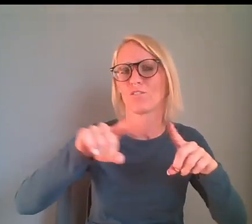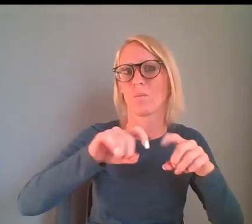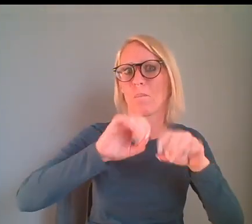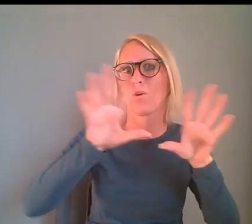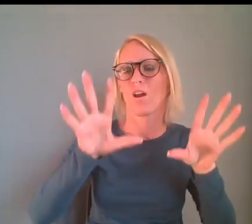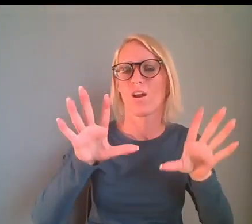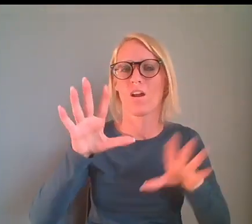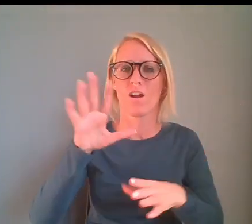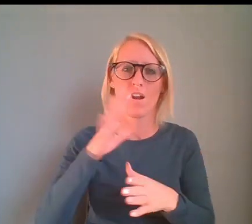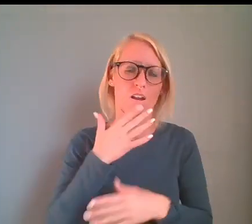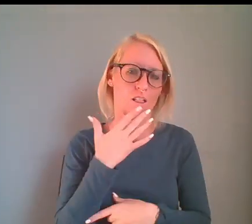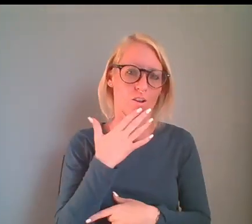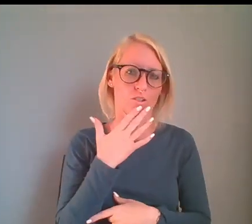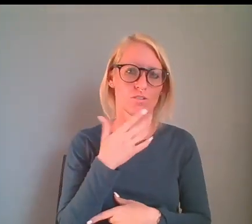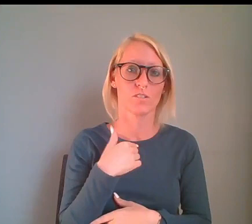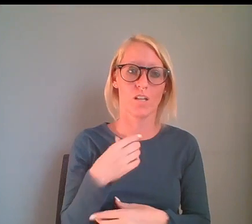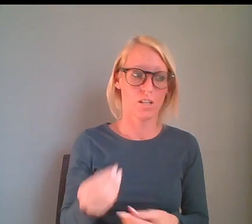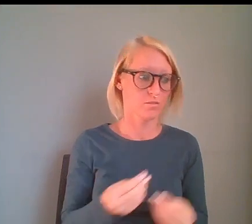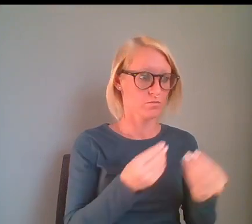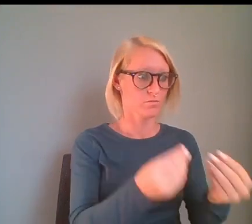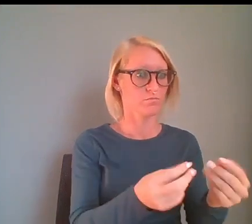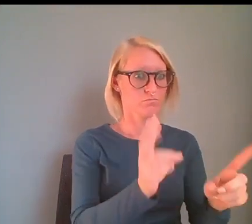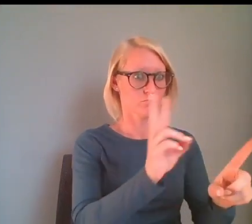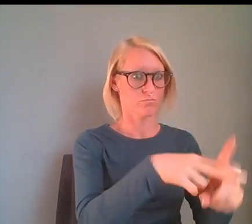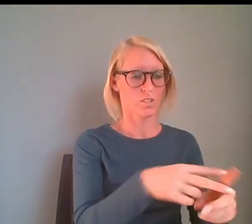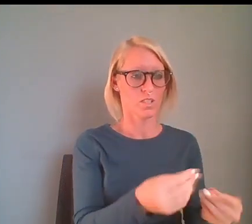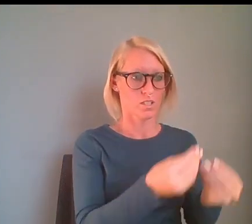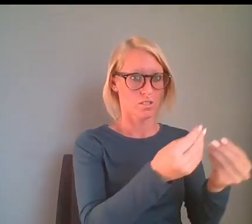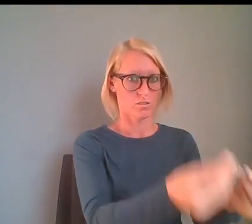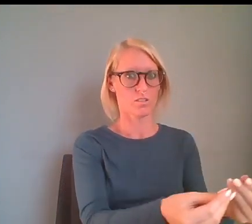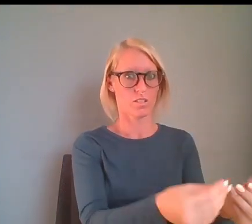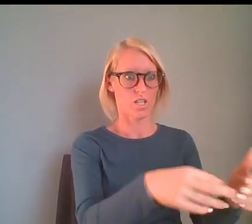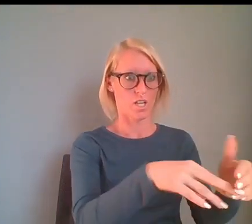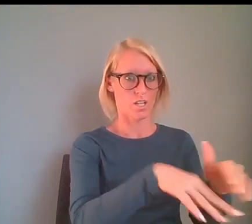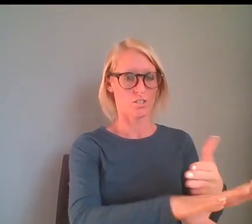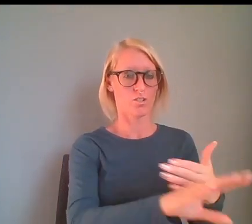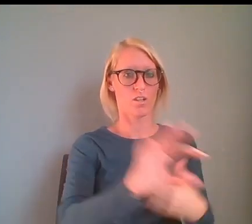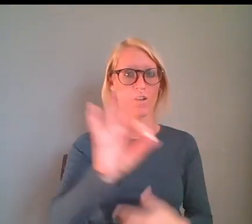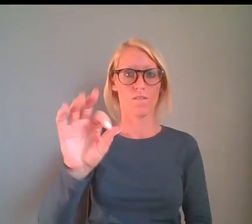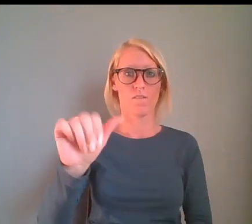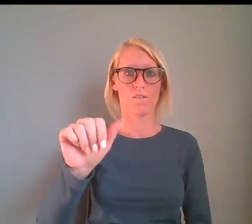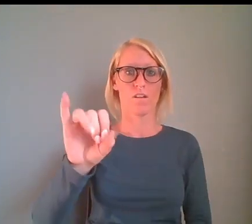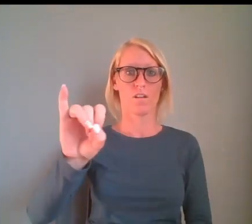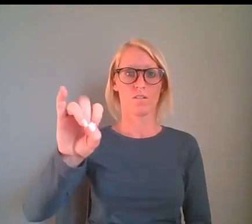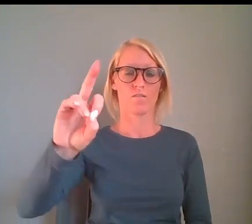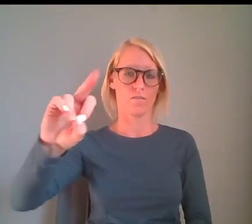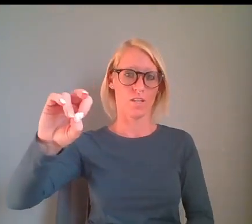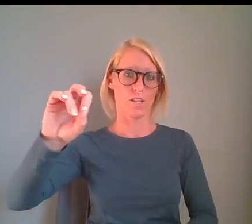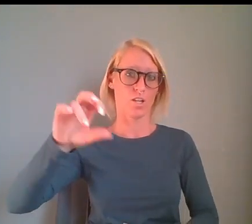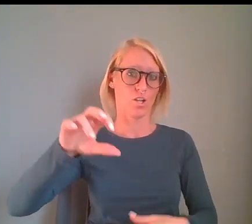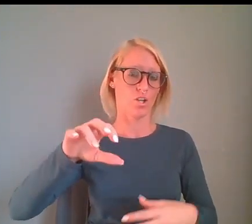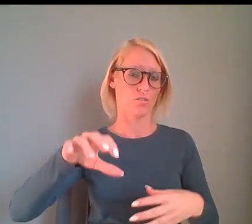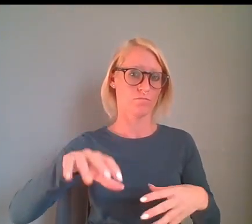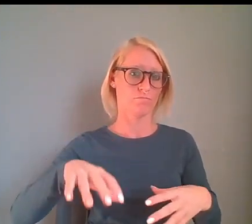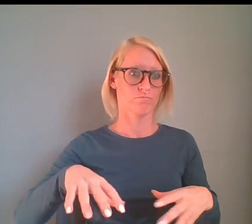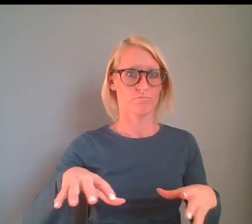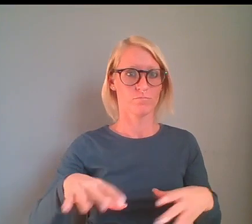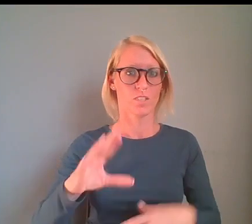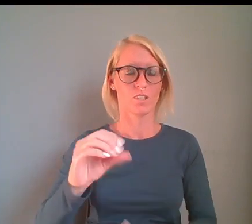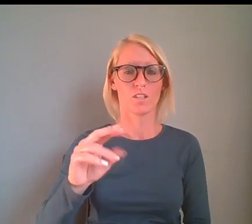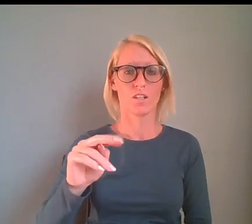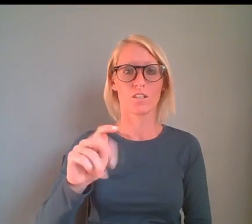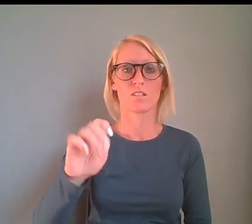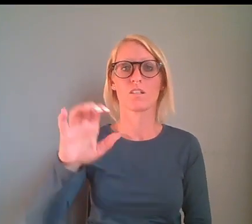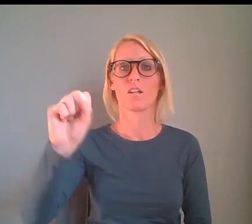a really fun thing to do is when you do art, go ahead and enter it in the fair. It'll get in there. And then you can go to the fair with your friends and